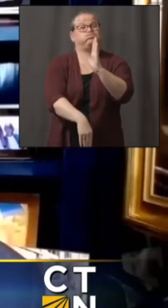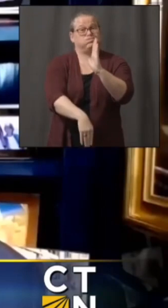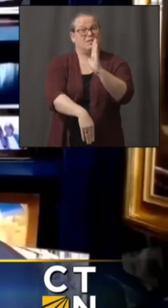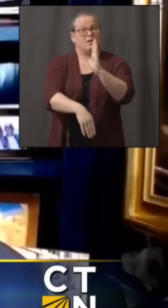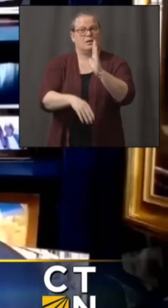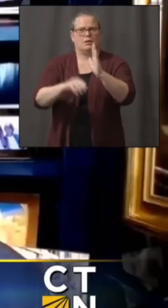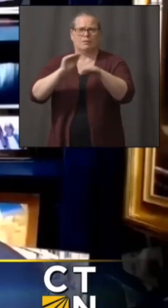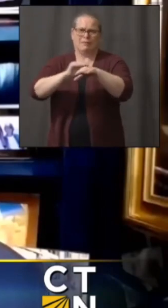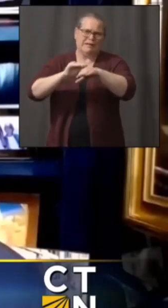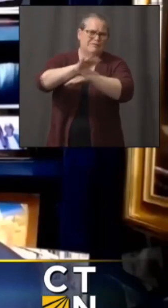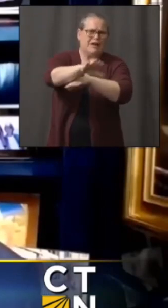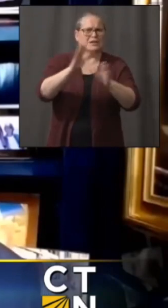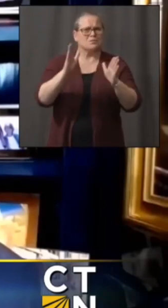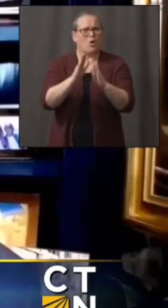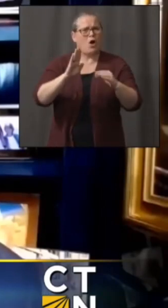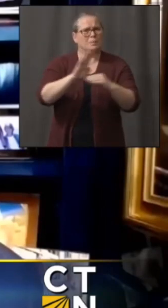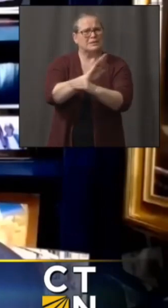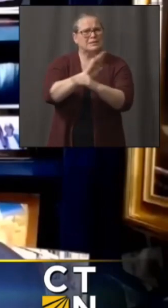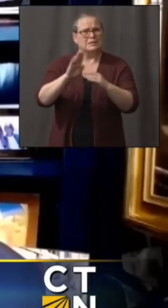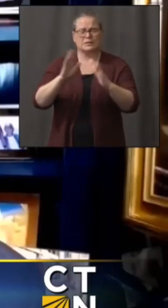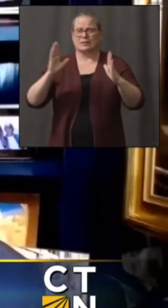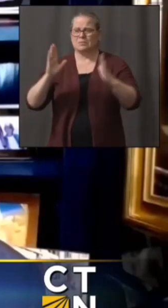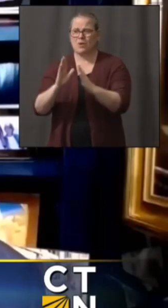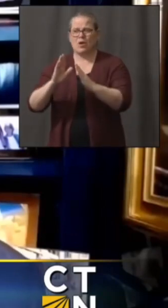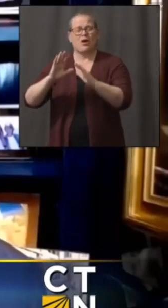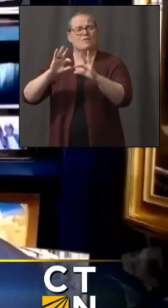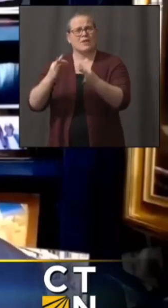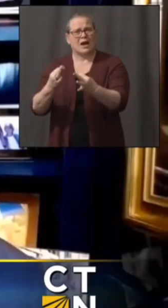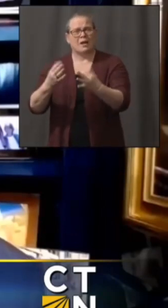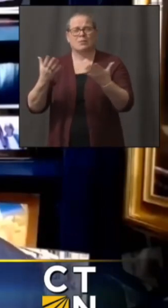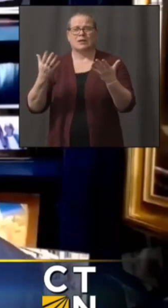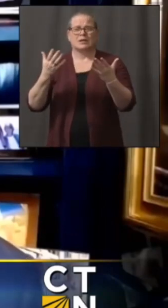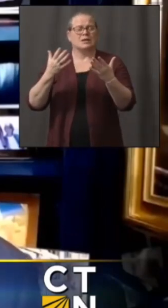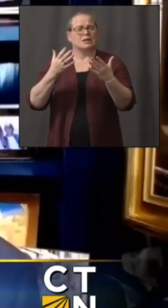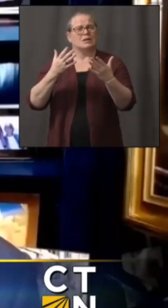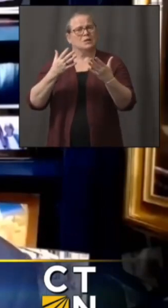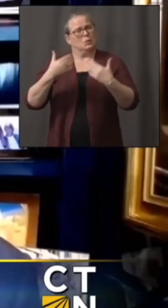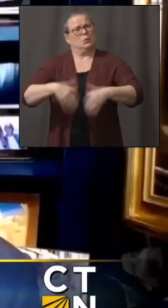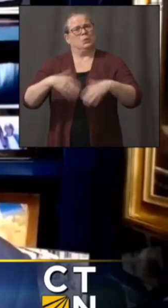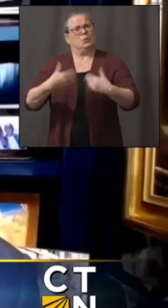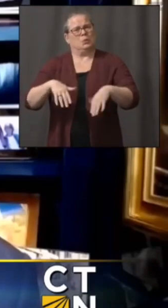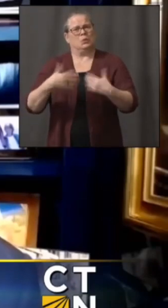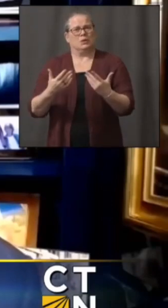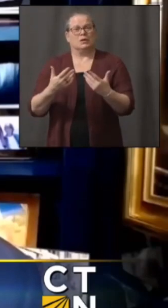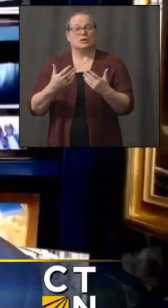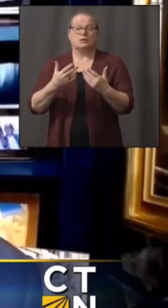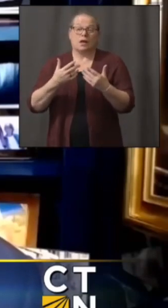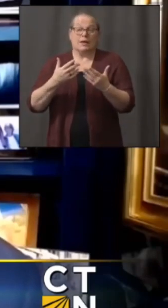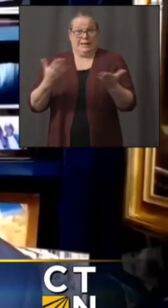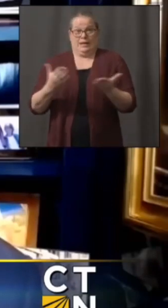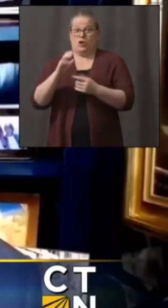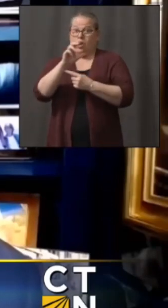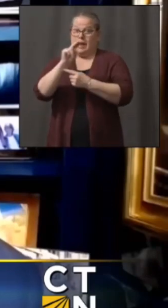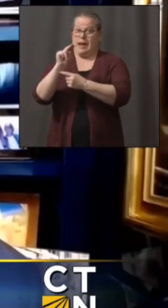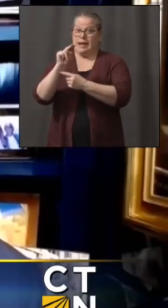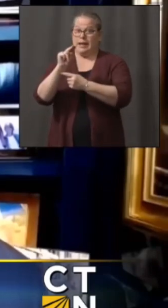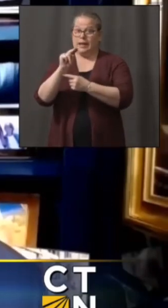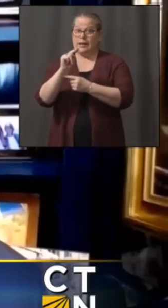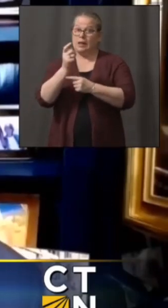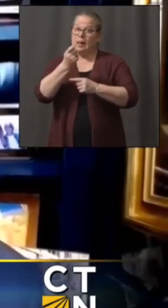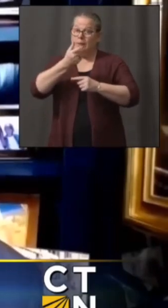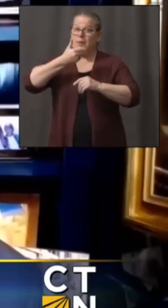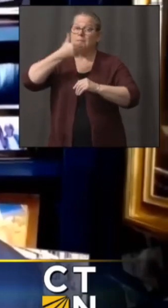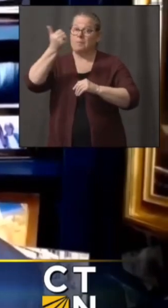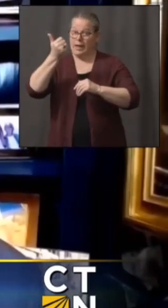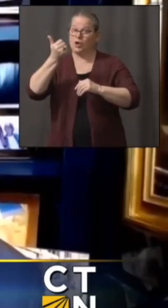state budget, which takes care of a lot of people in need. That said, we're in relatively better position than a lot of our peers because we do have